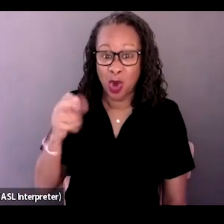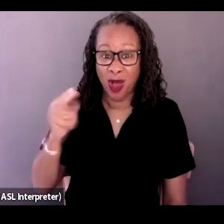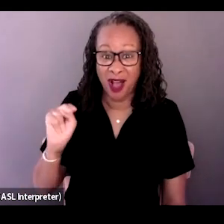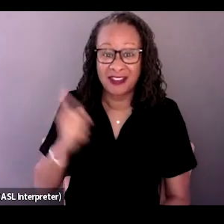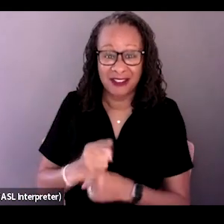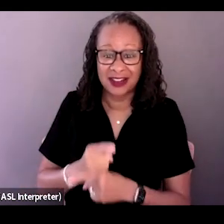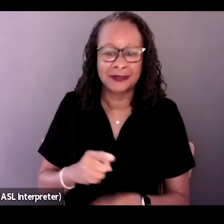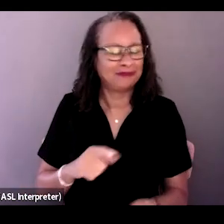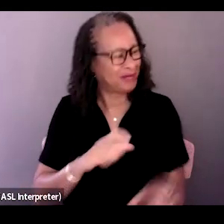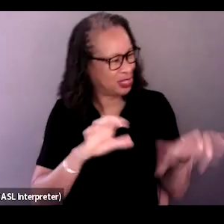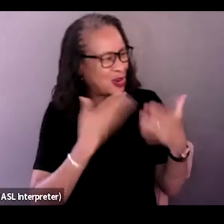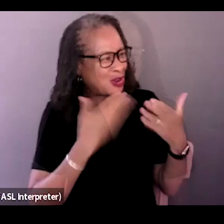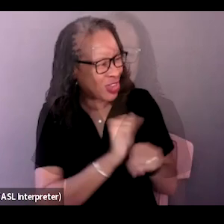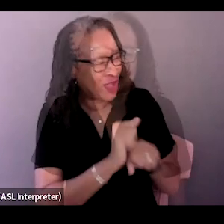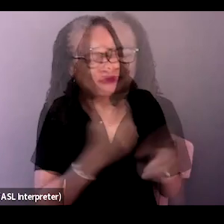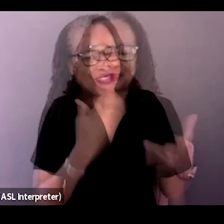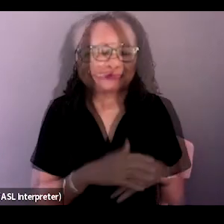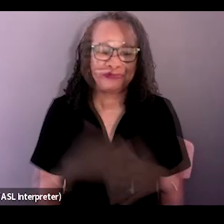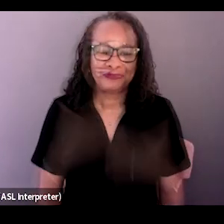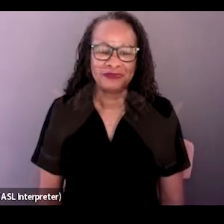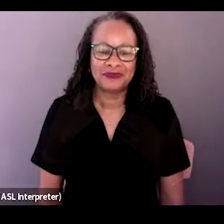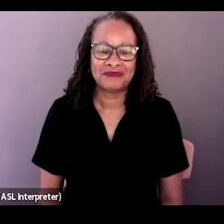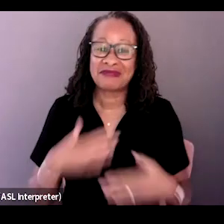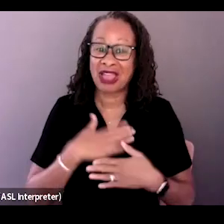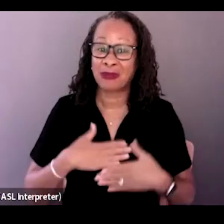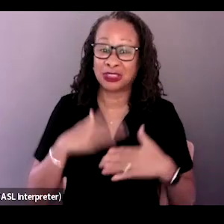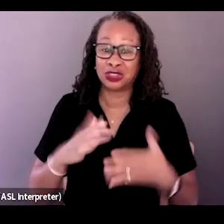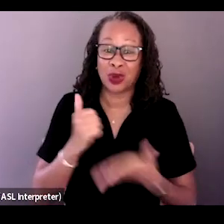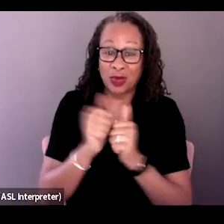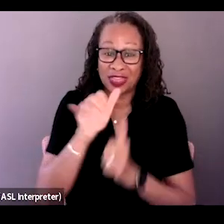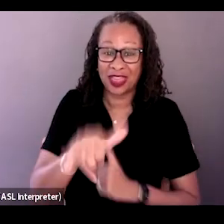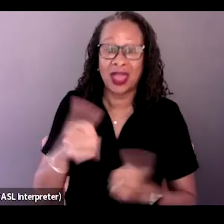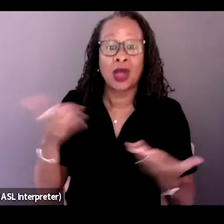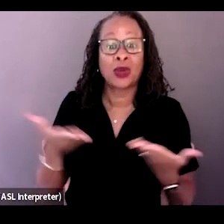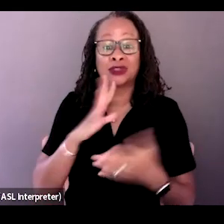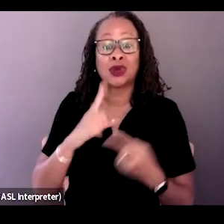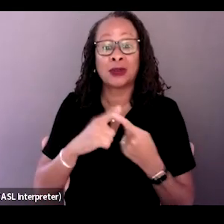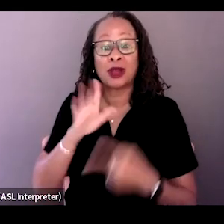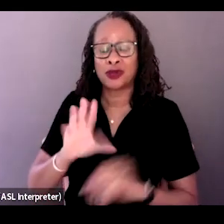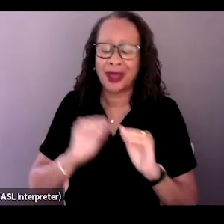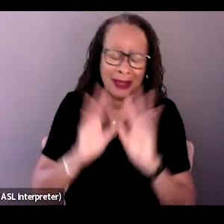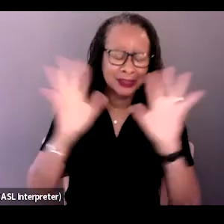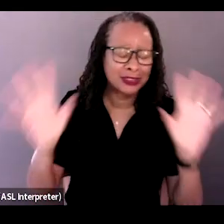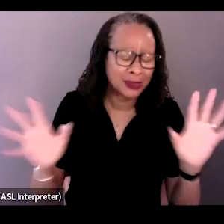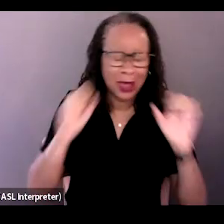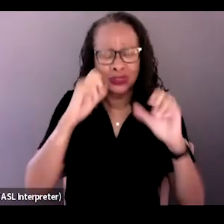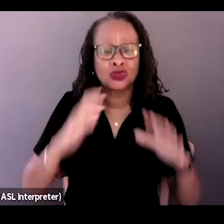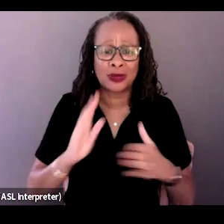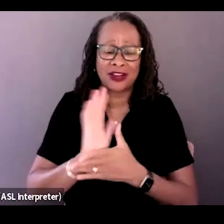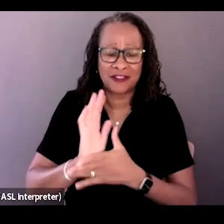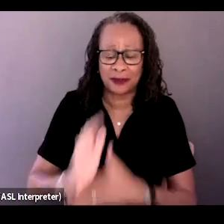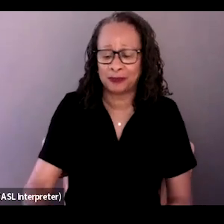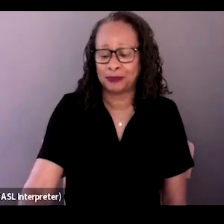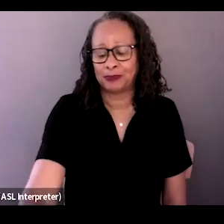yeah, you did good. Thank you so much. I appreciate Oh, your help with that. And we're here to talk about your absolutely extraordinary film.